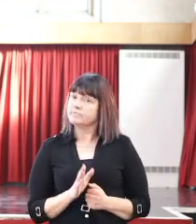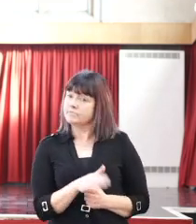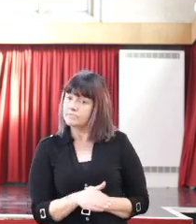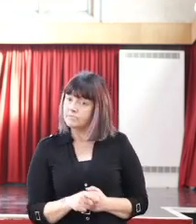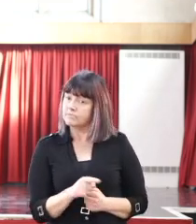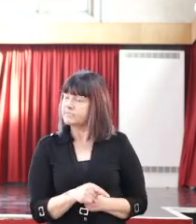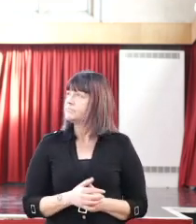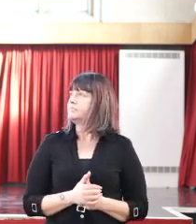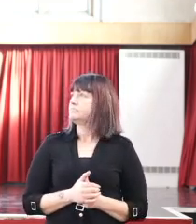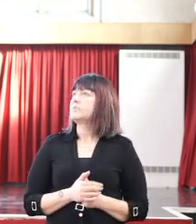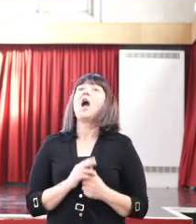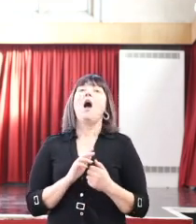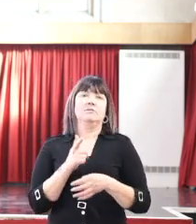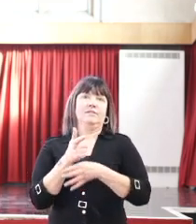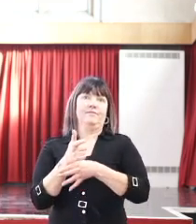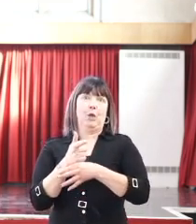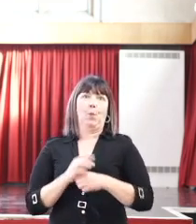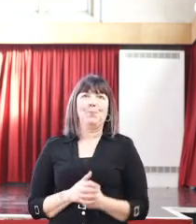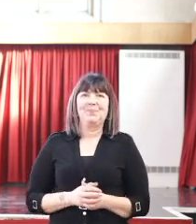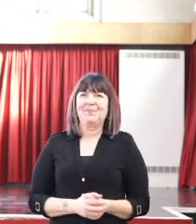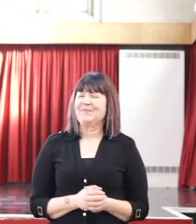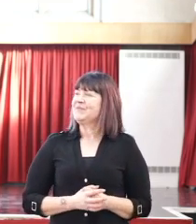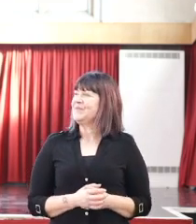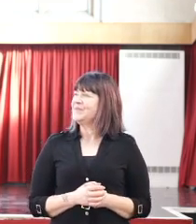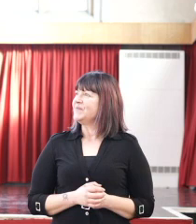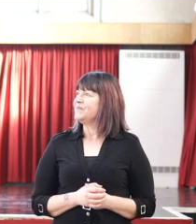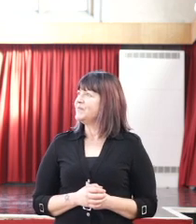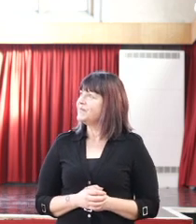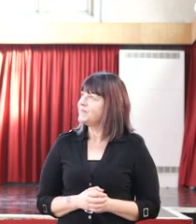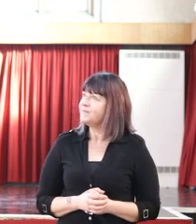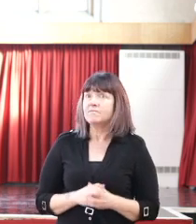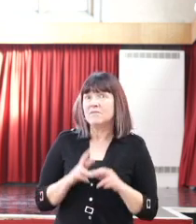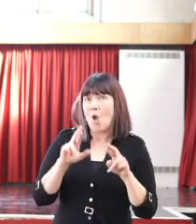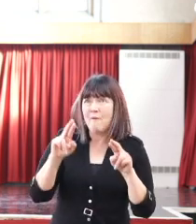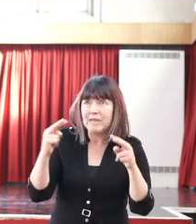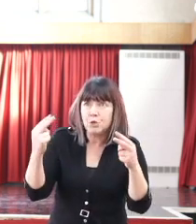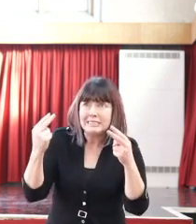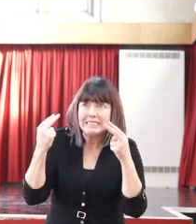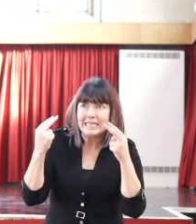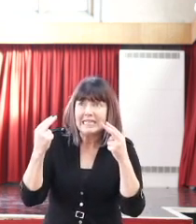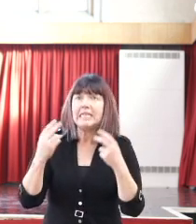Oh, there's a video, yes. Hopefully you can see some of the video.